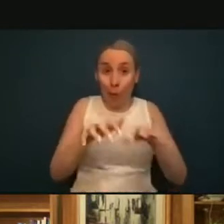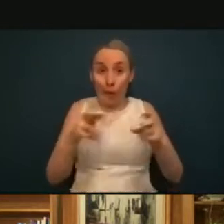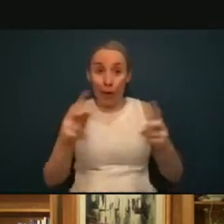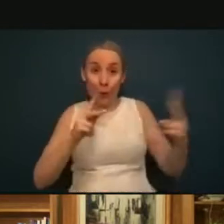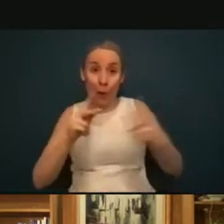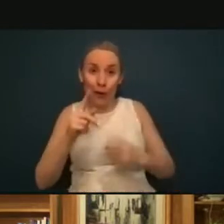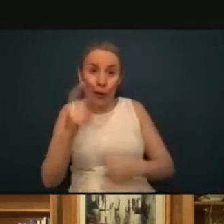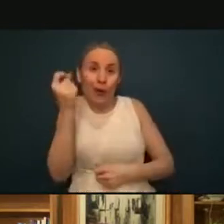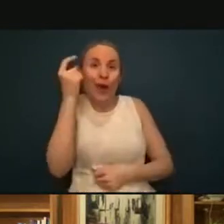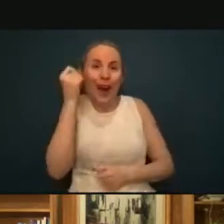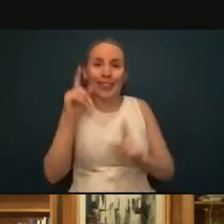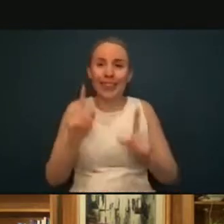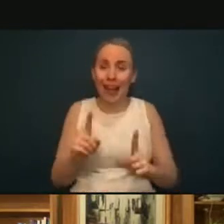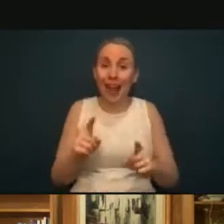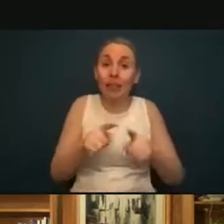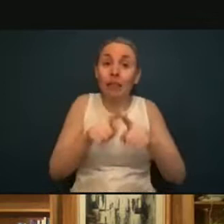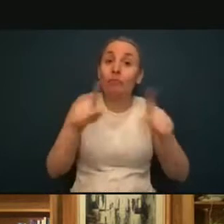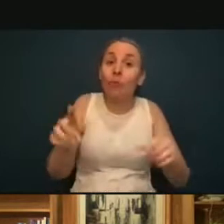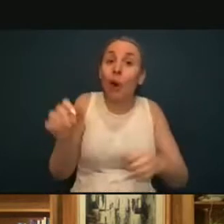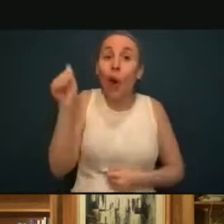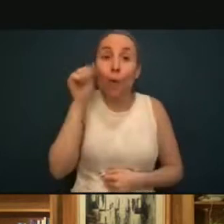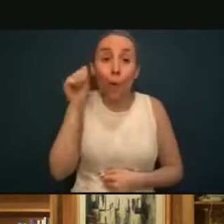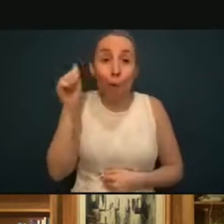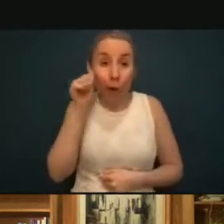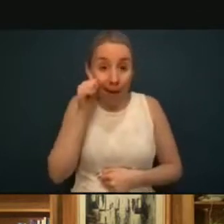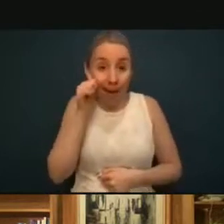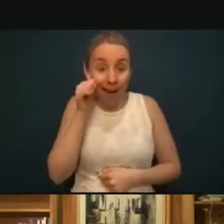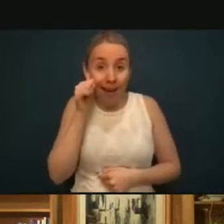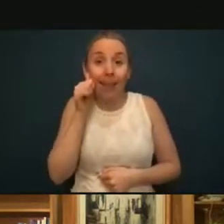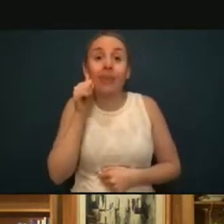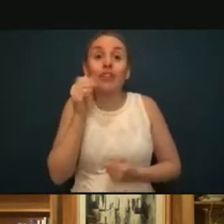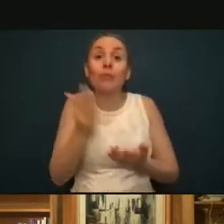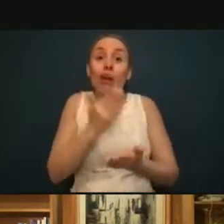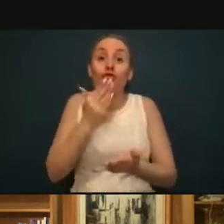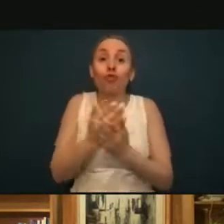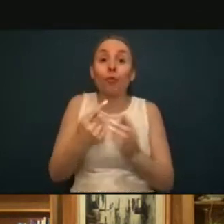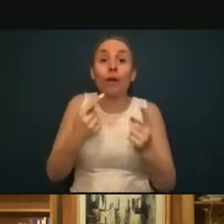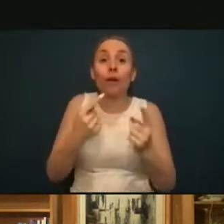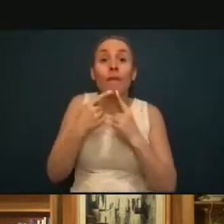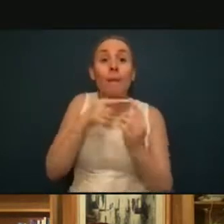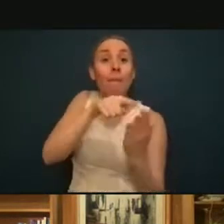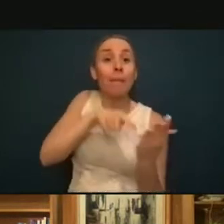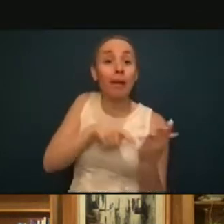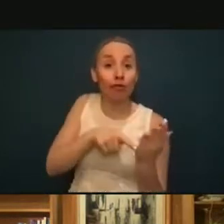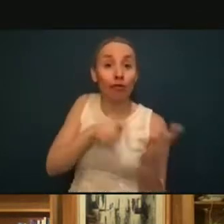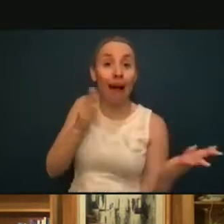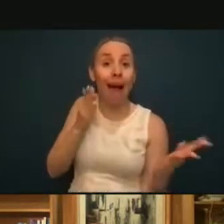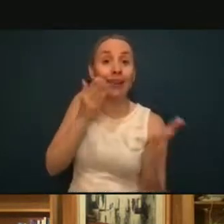be mindful of, and what ways could they make their information more accessible